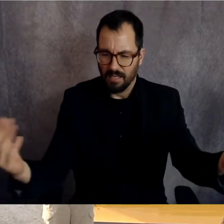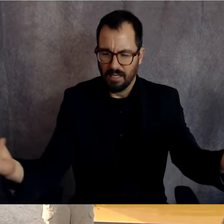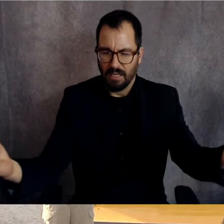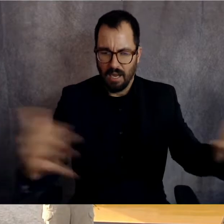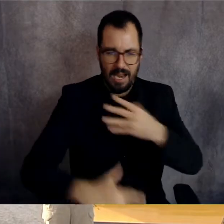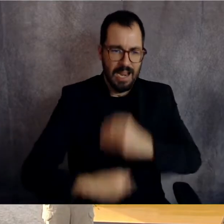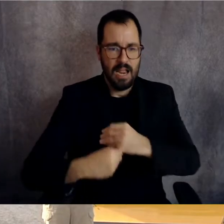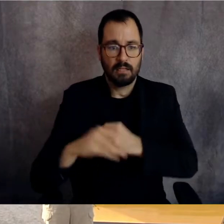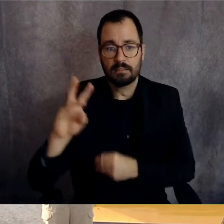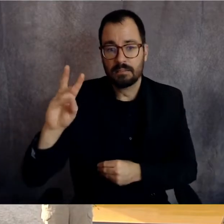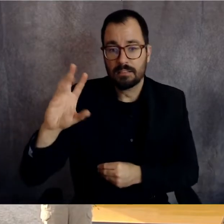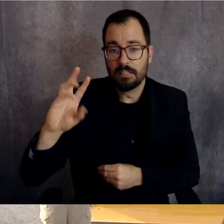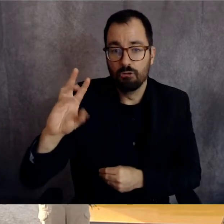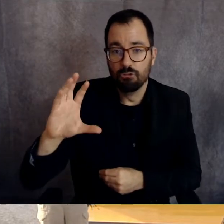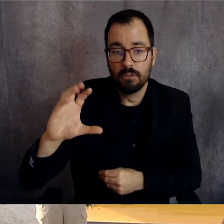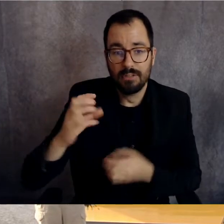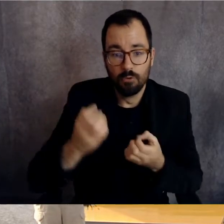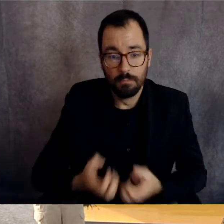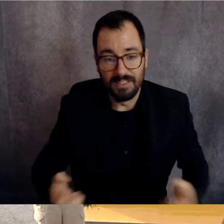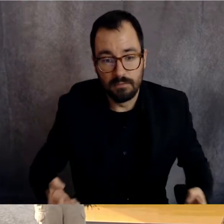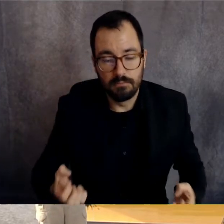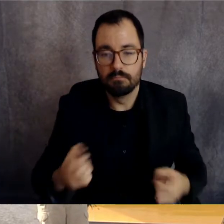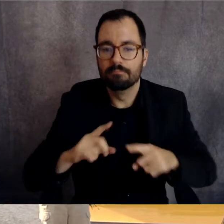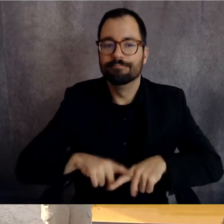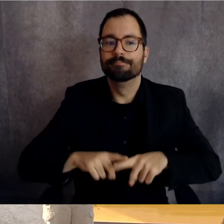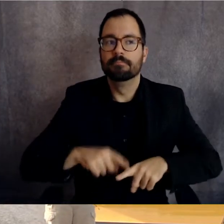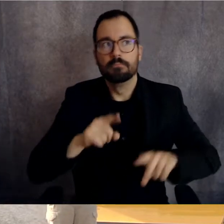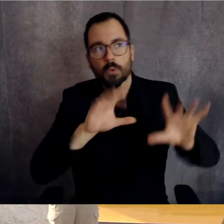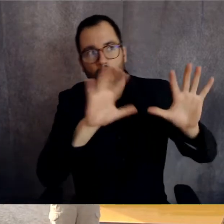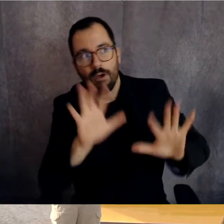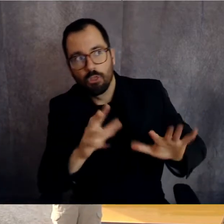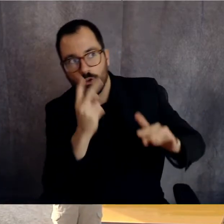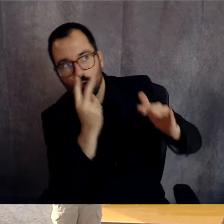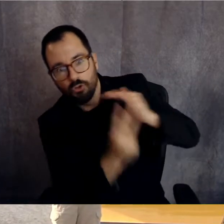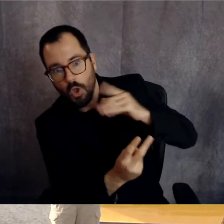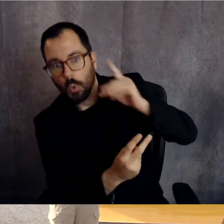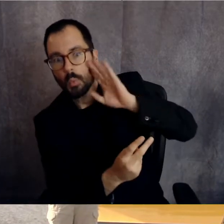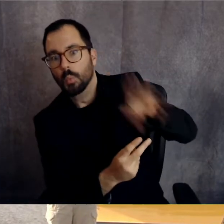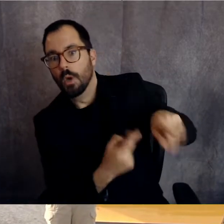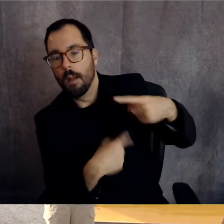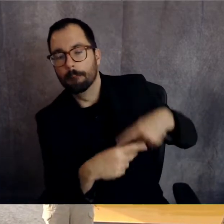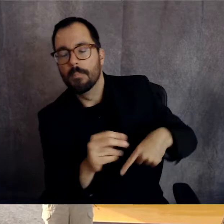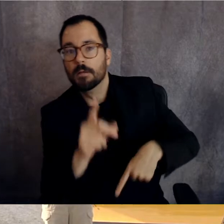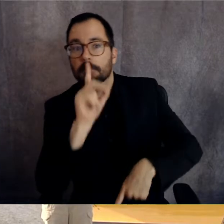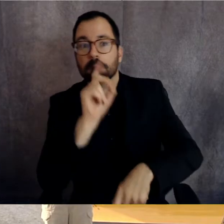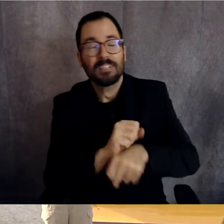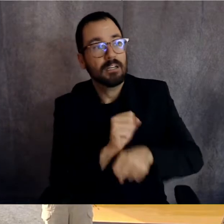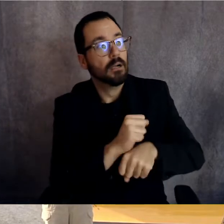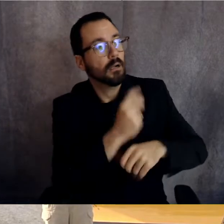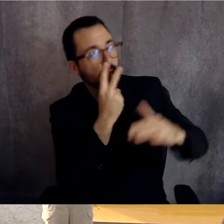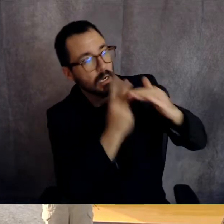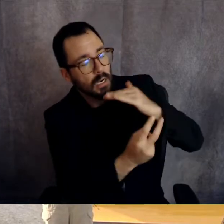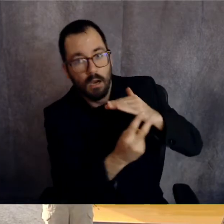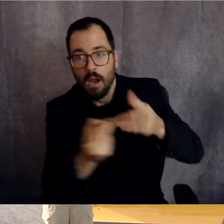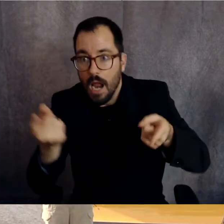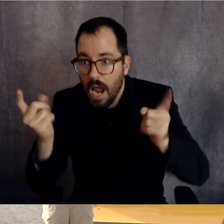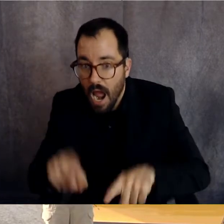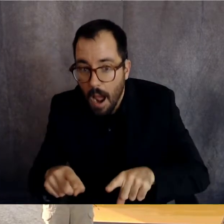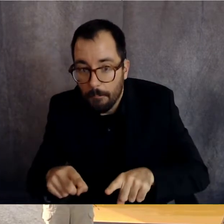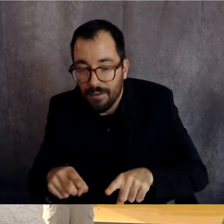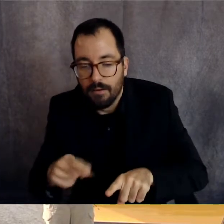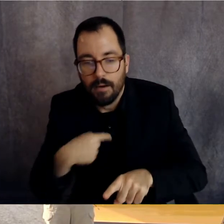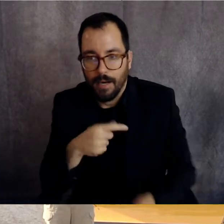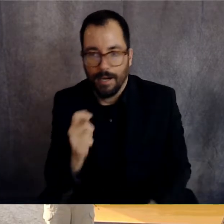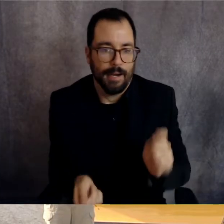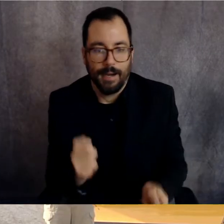equipment out on the streets depending on what the weather forecast is coming and what the reality of the situation is. On hand,